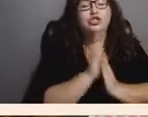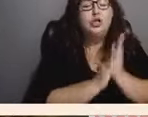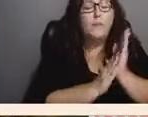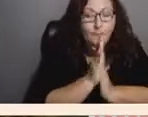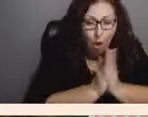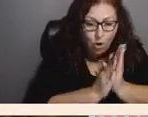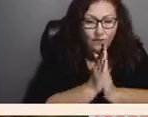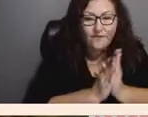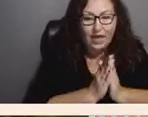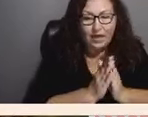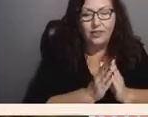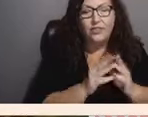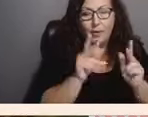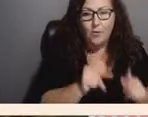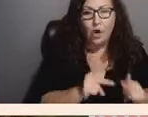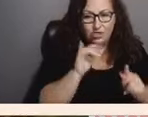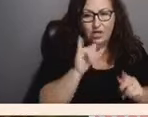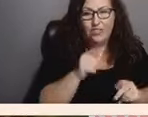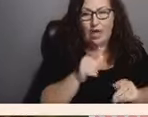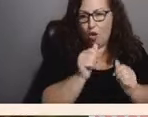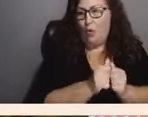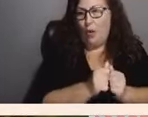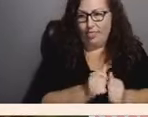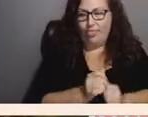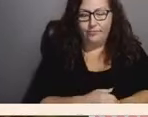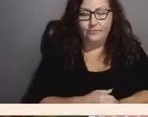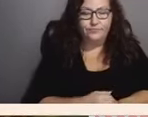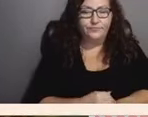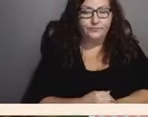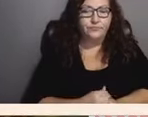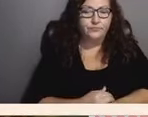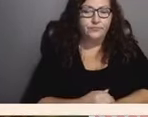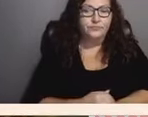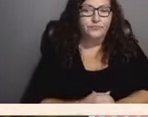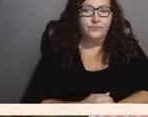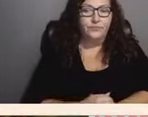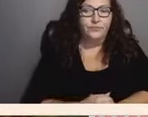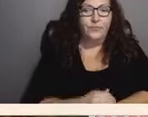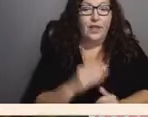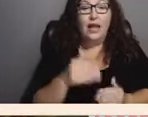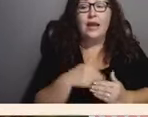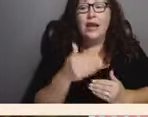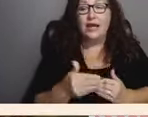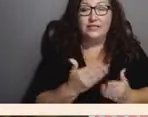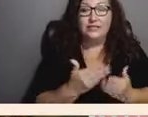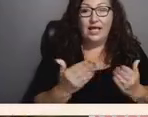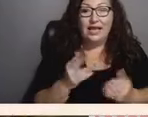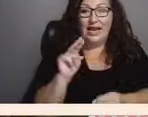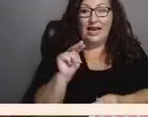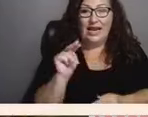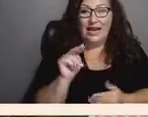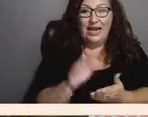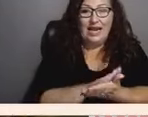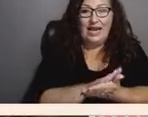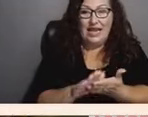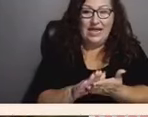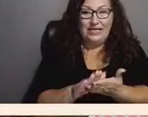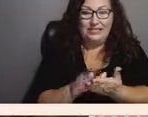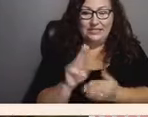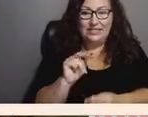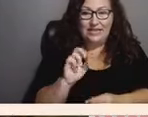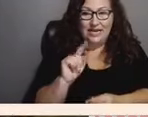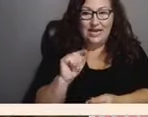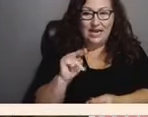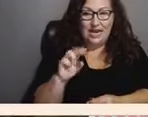one that you're with. Okay? The next thing, neatness. And that goes back to